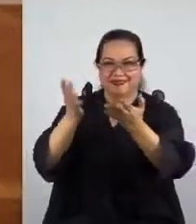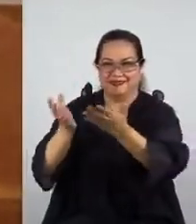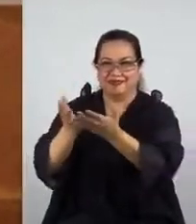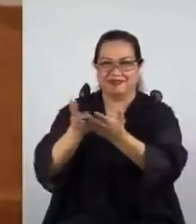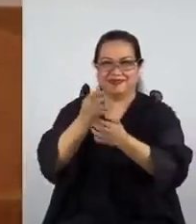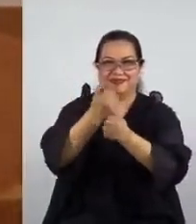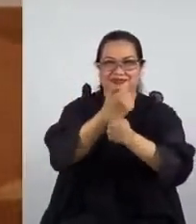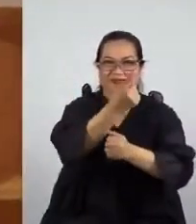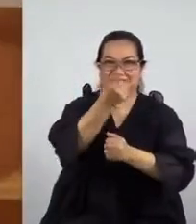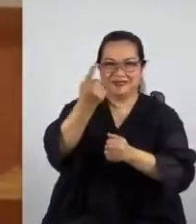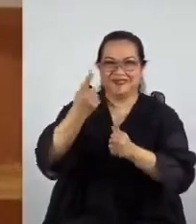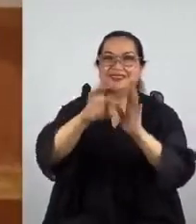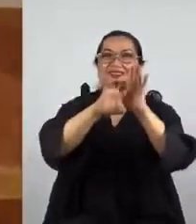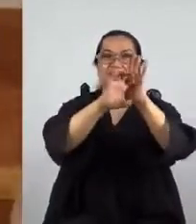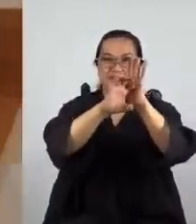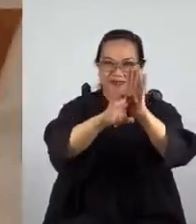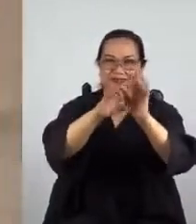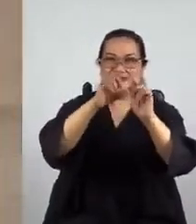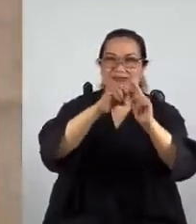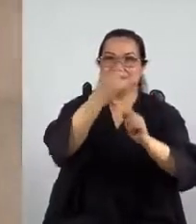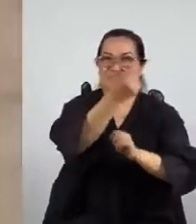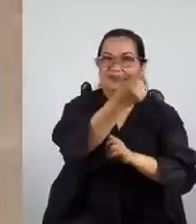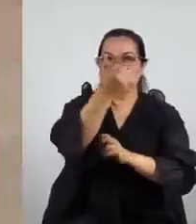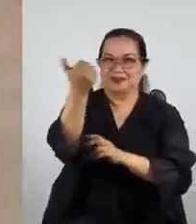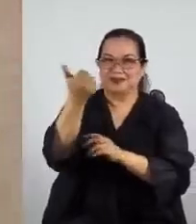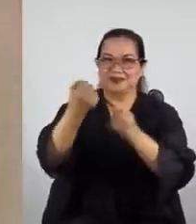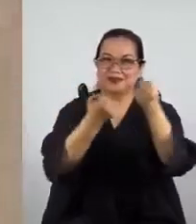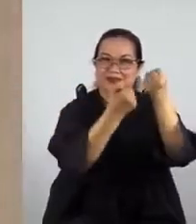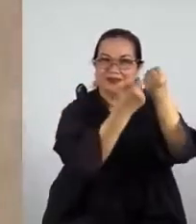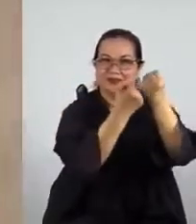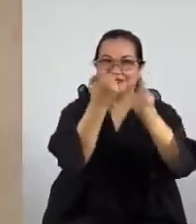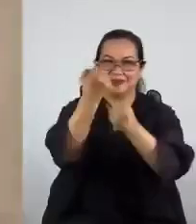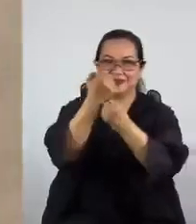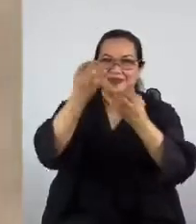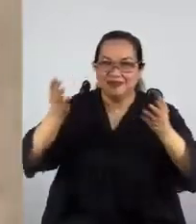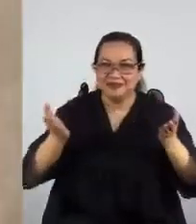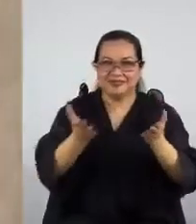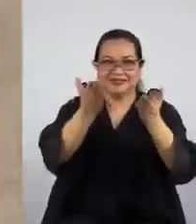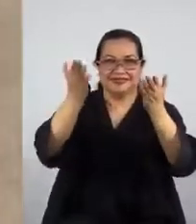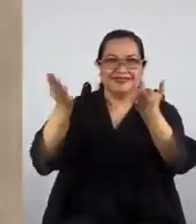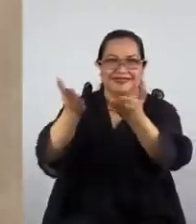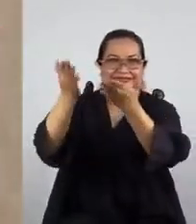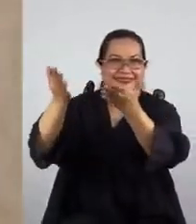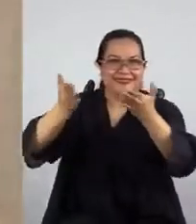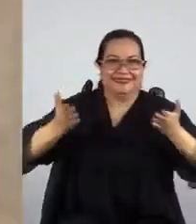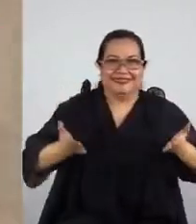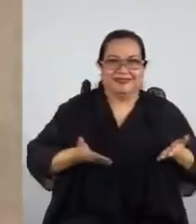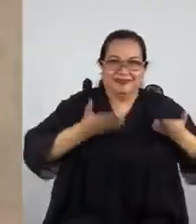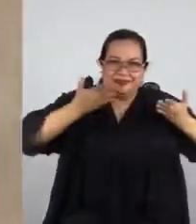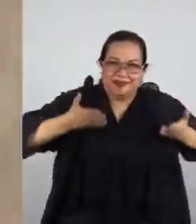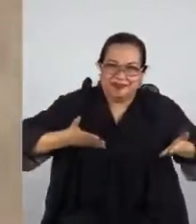each of us be an example for each other to encourage one another.